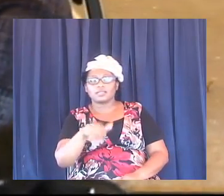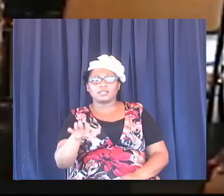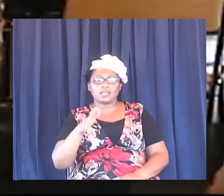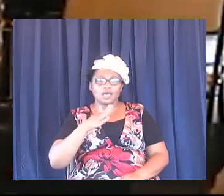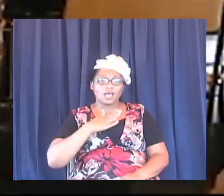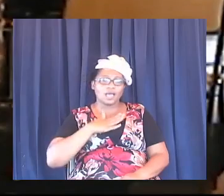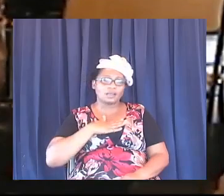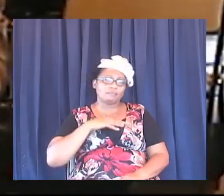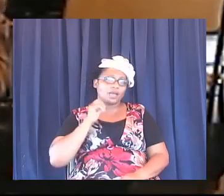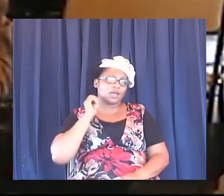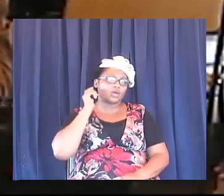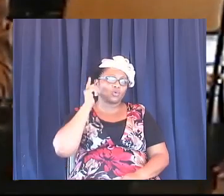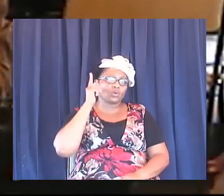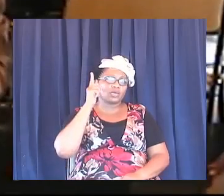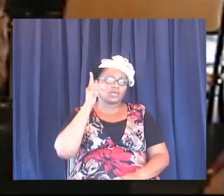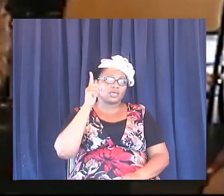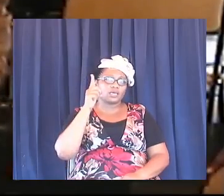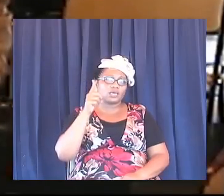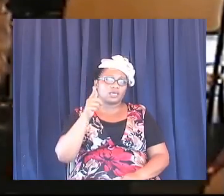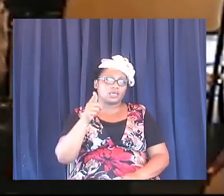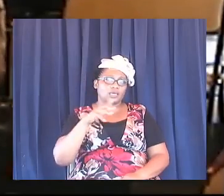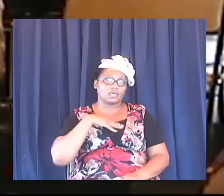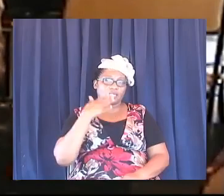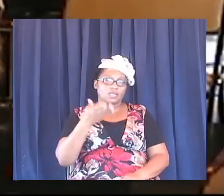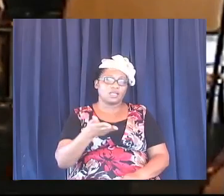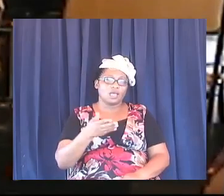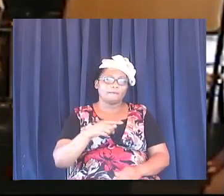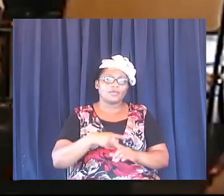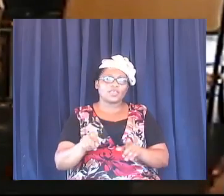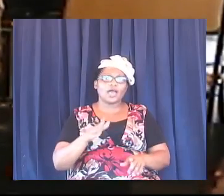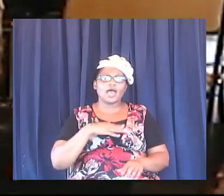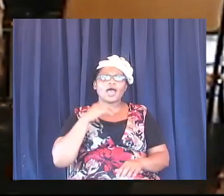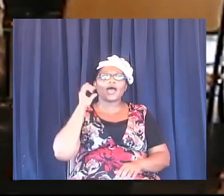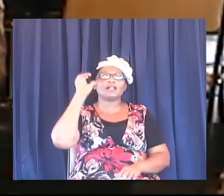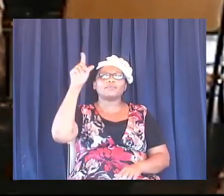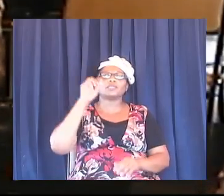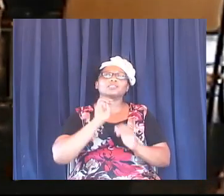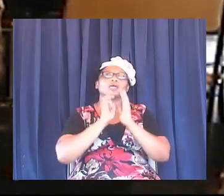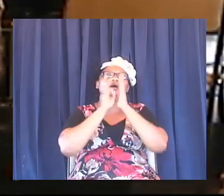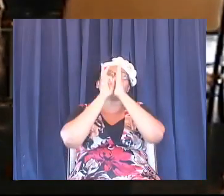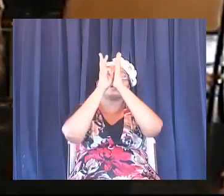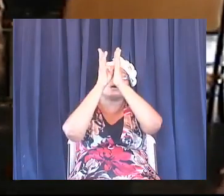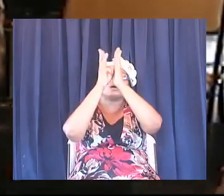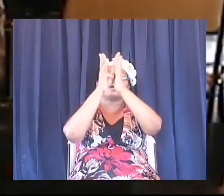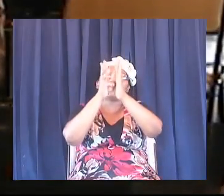Hallelujah. It's not my will, but thine be